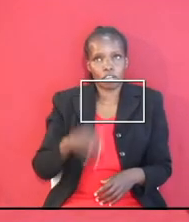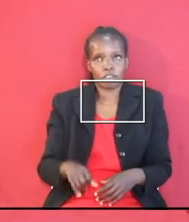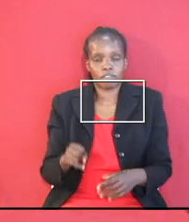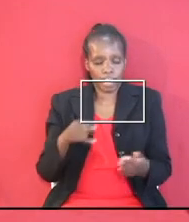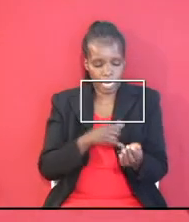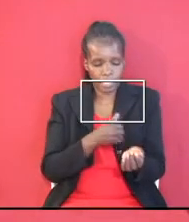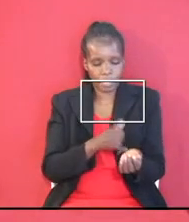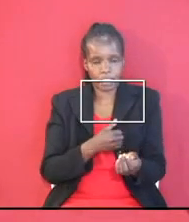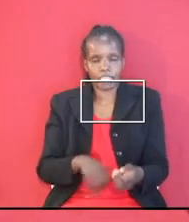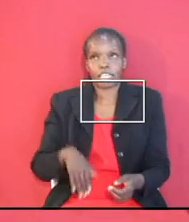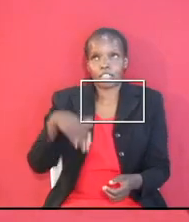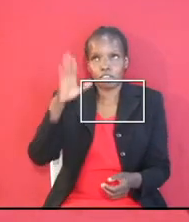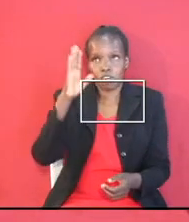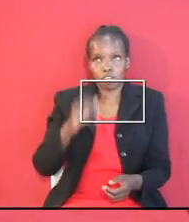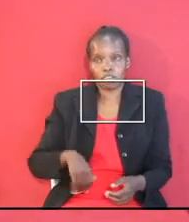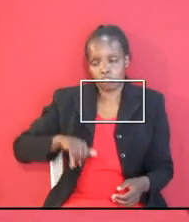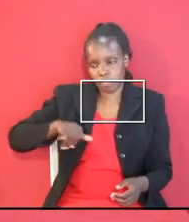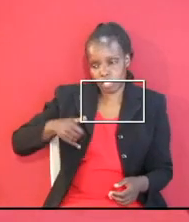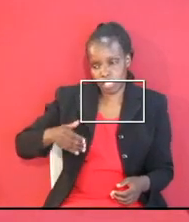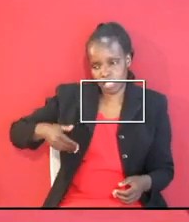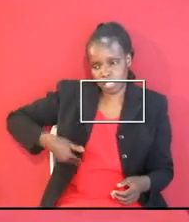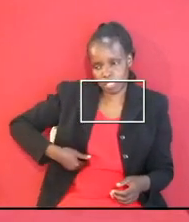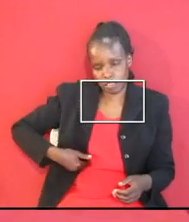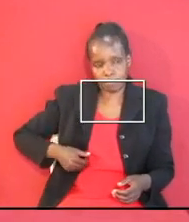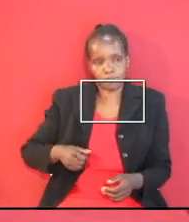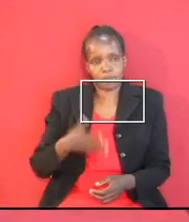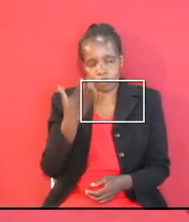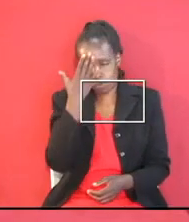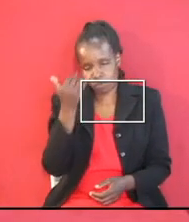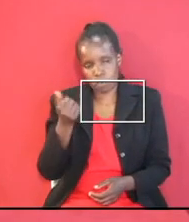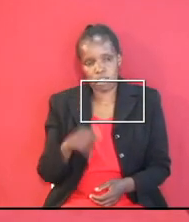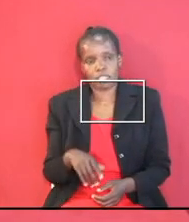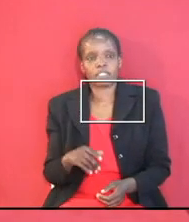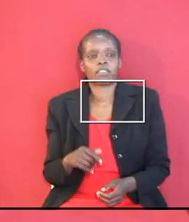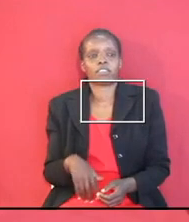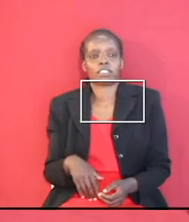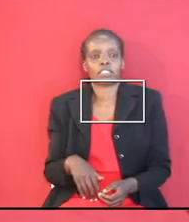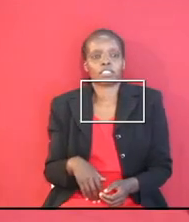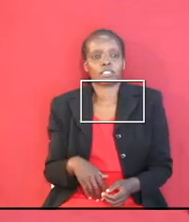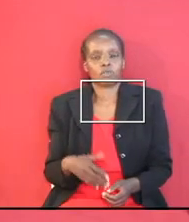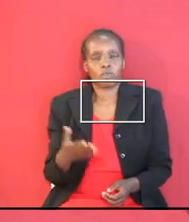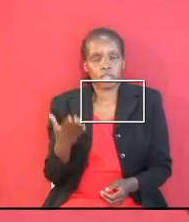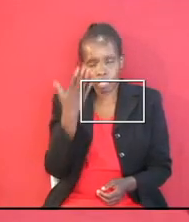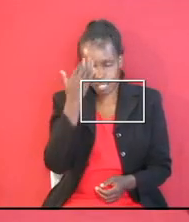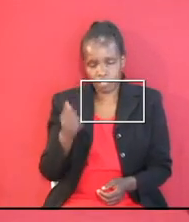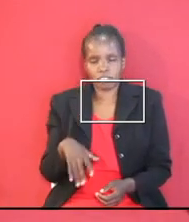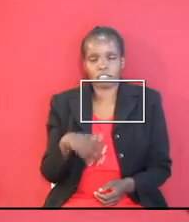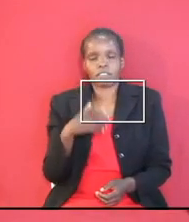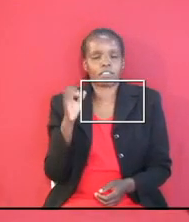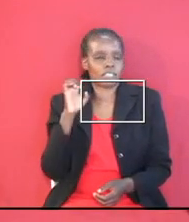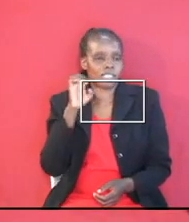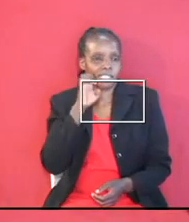Isaac, and God of whom? Jacob. Why? Was he not supposed to say God of Adam and Eve, God